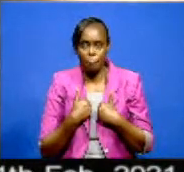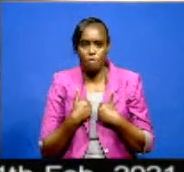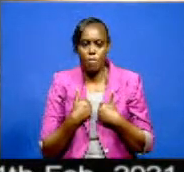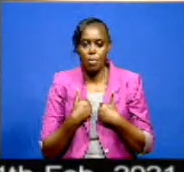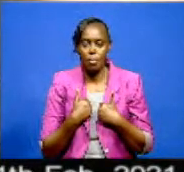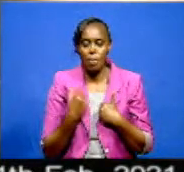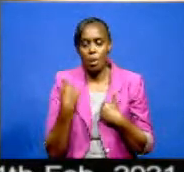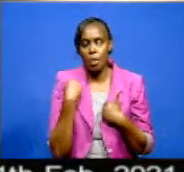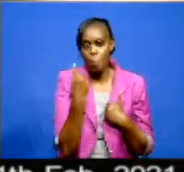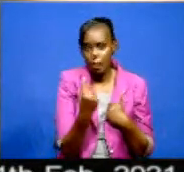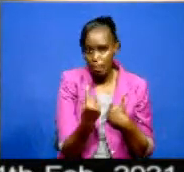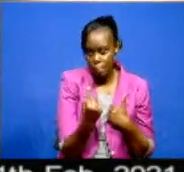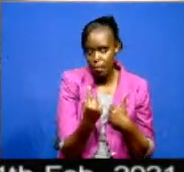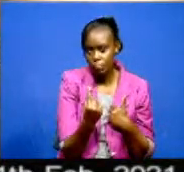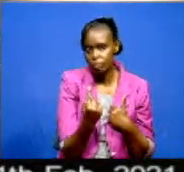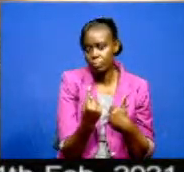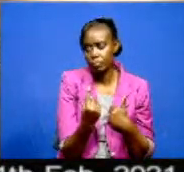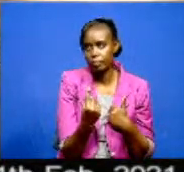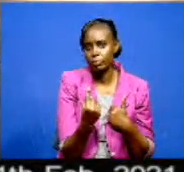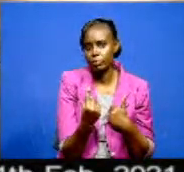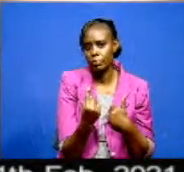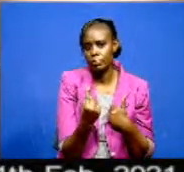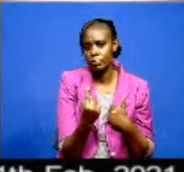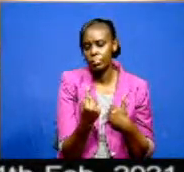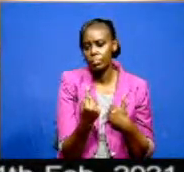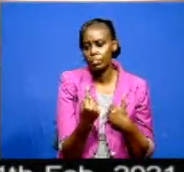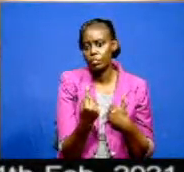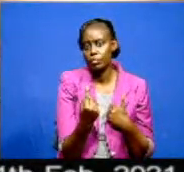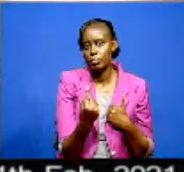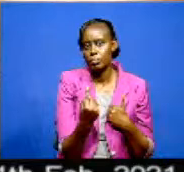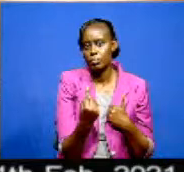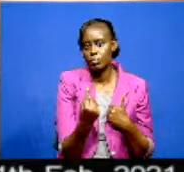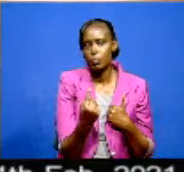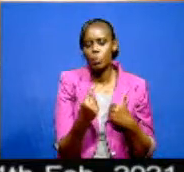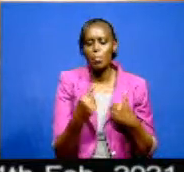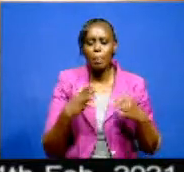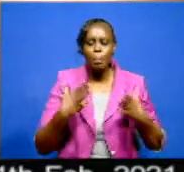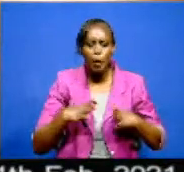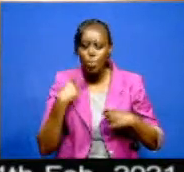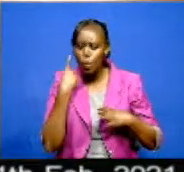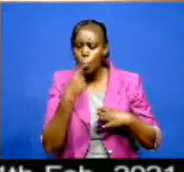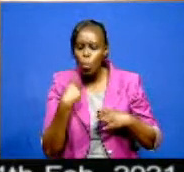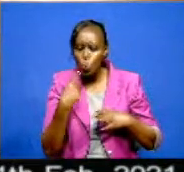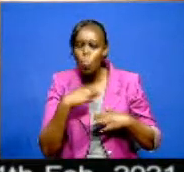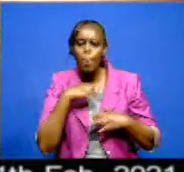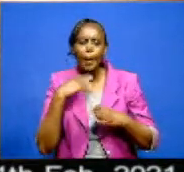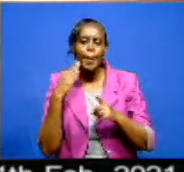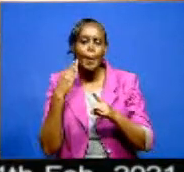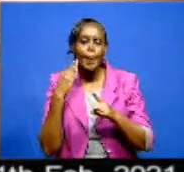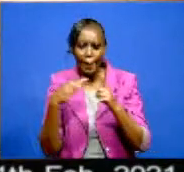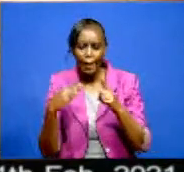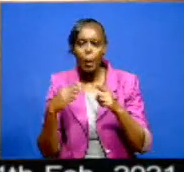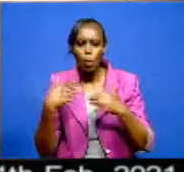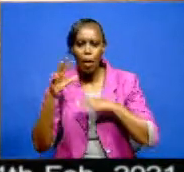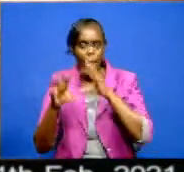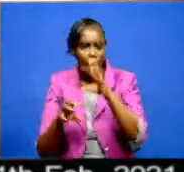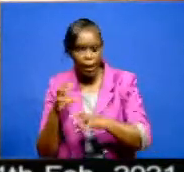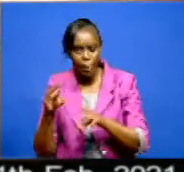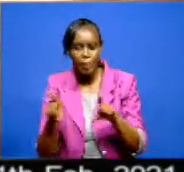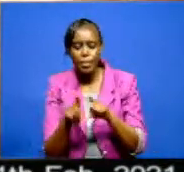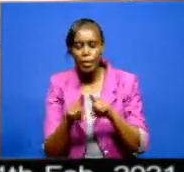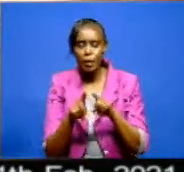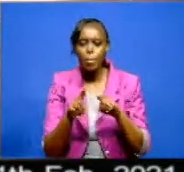Madam Speaker, is habitat conversion, poaching of wildlife, population growth, and